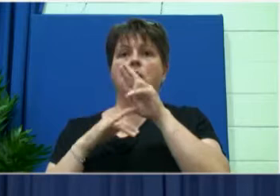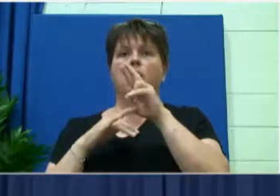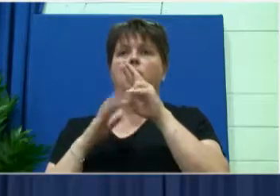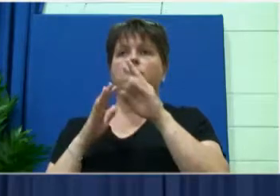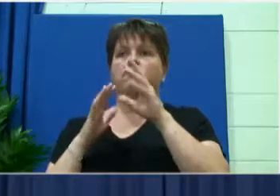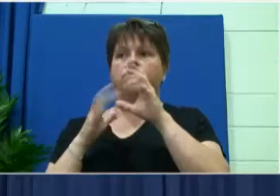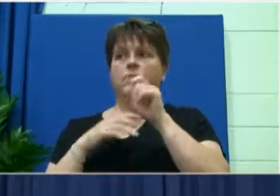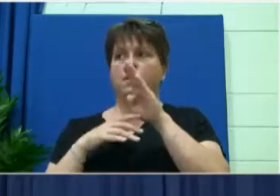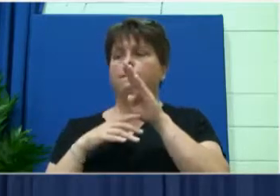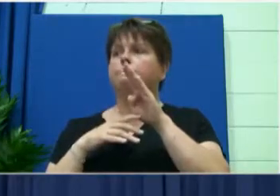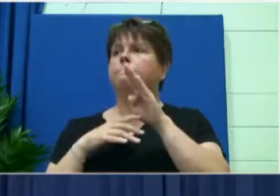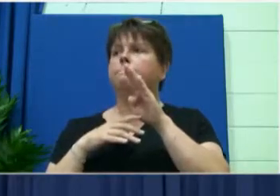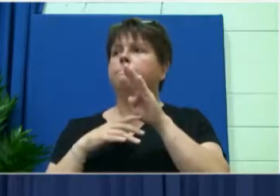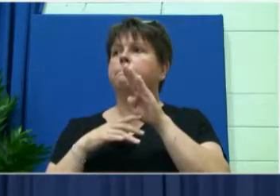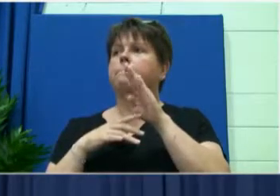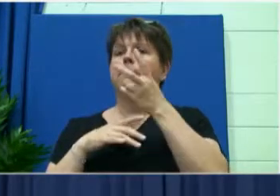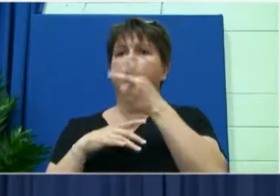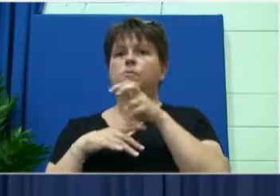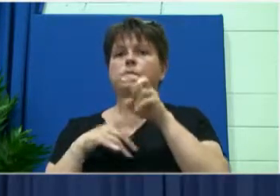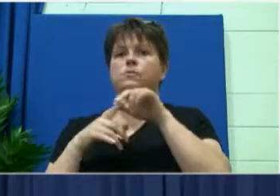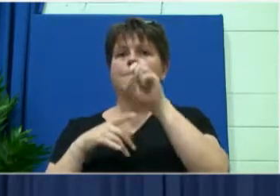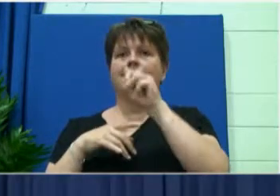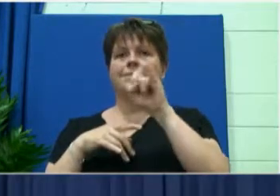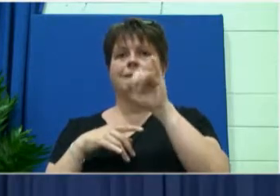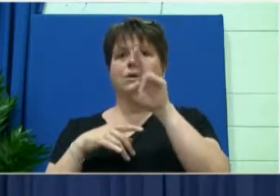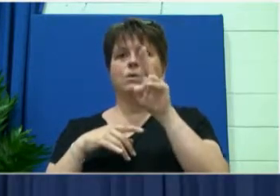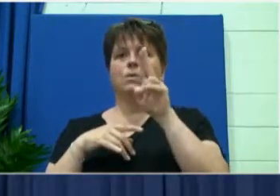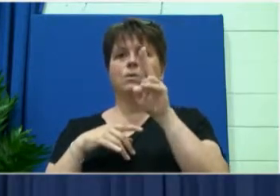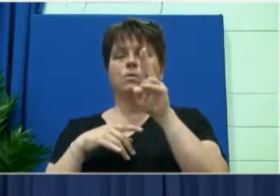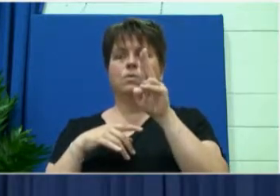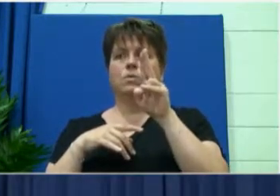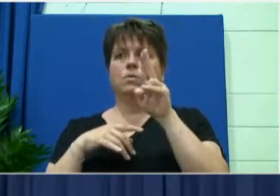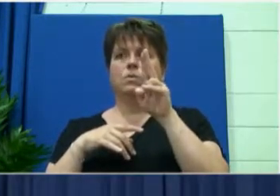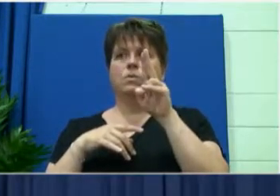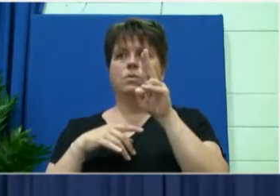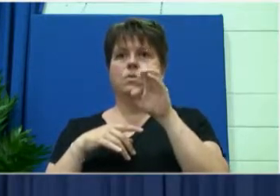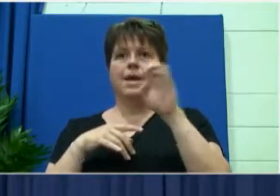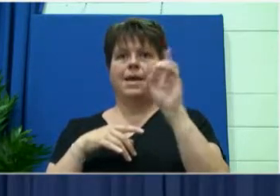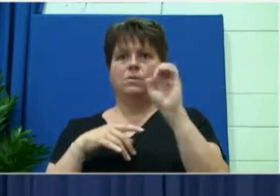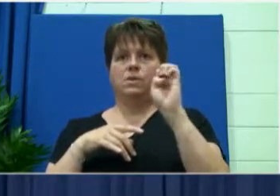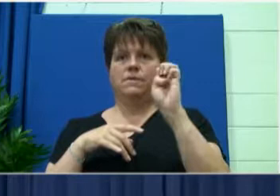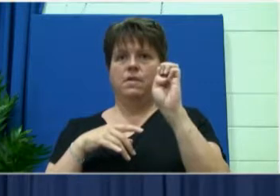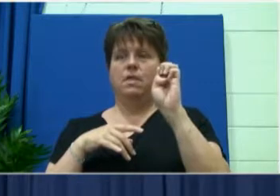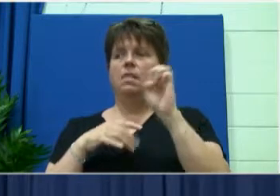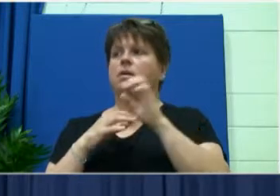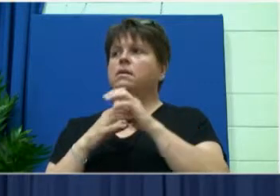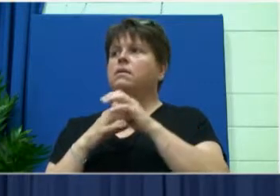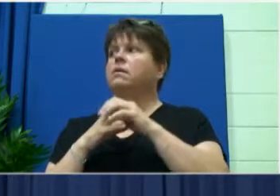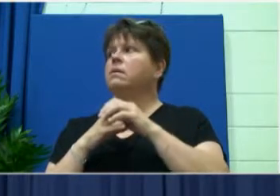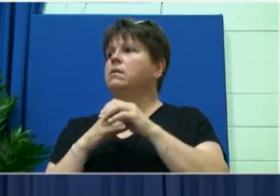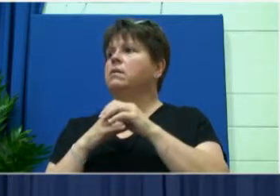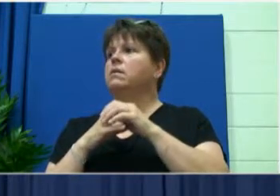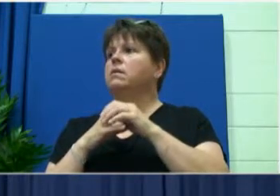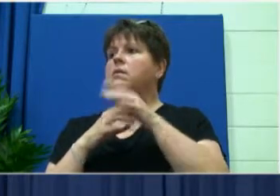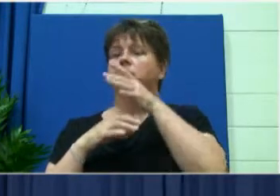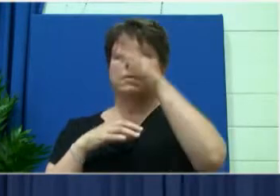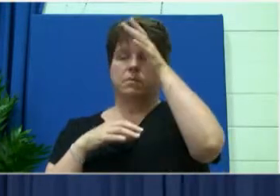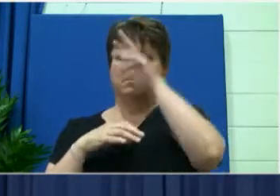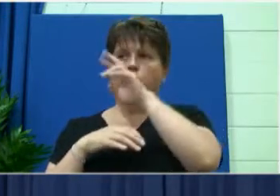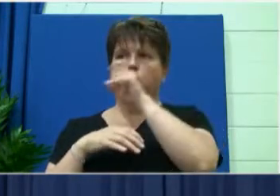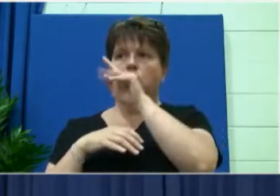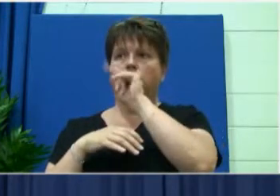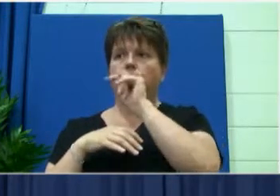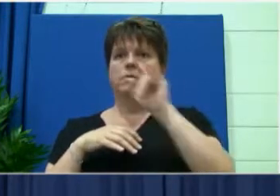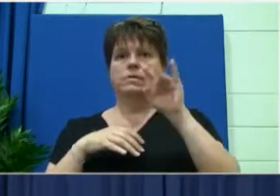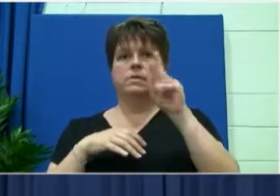Club. He plans to transfer to Southern Illinois University at Edwardsville, and he is the son of Robert